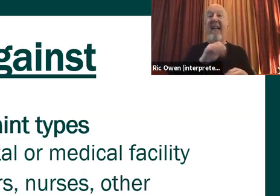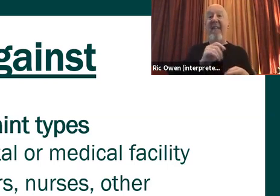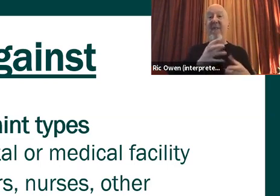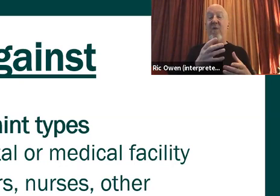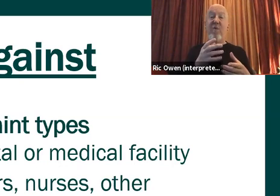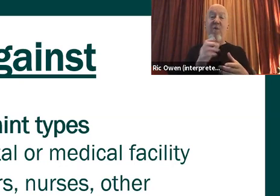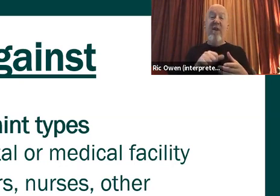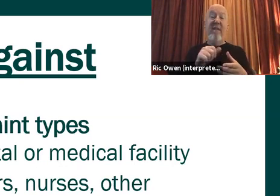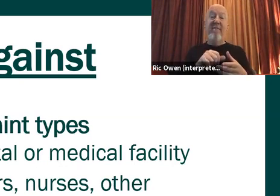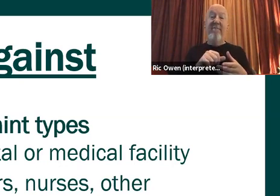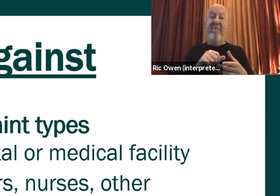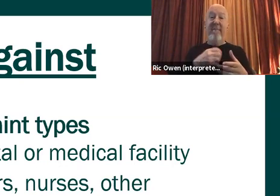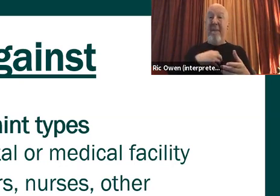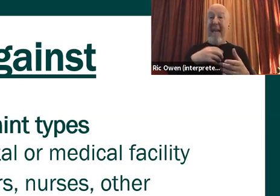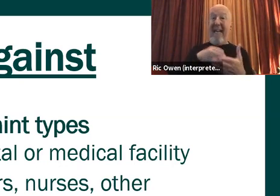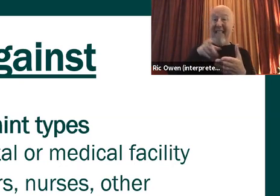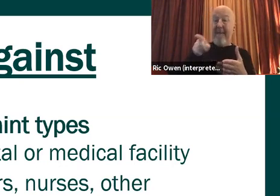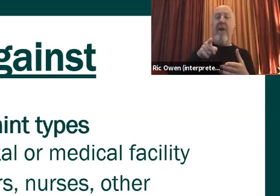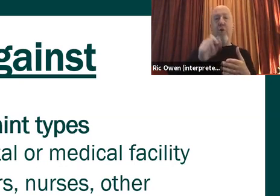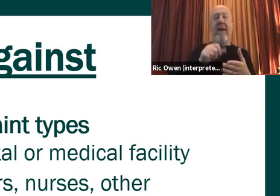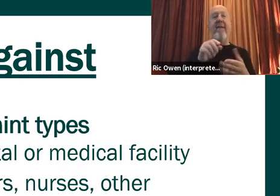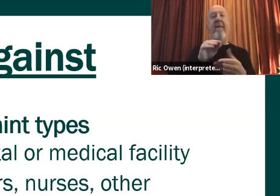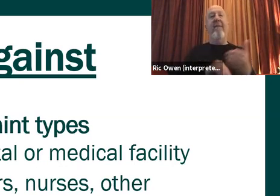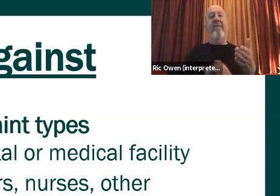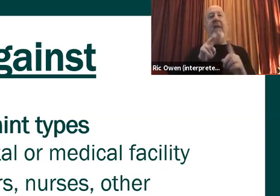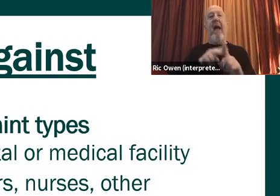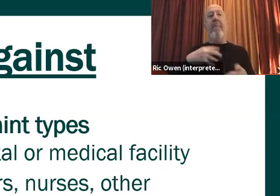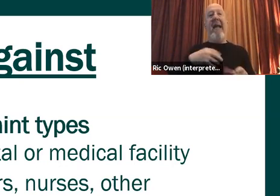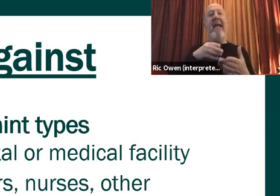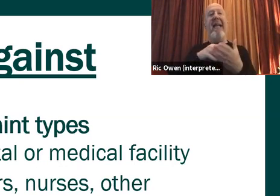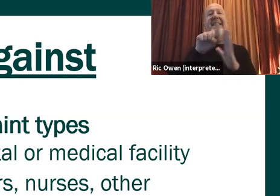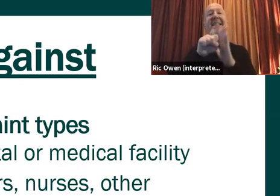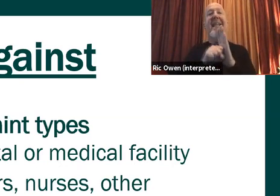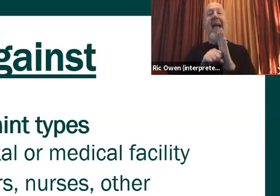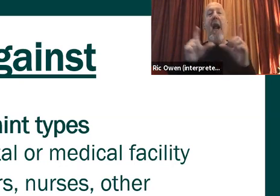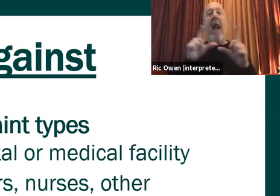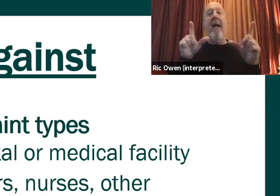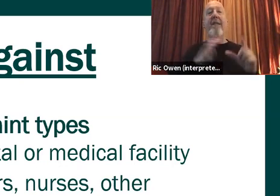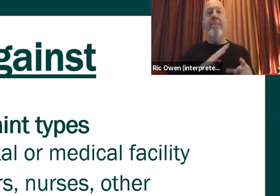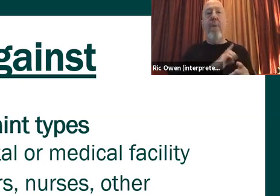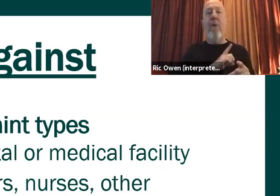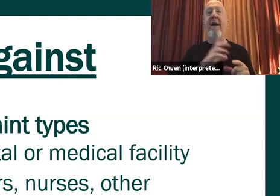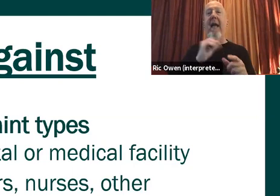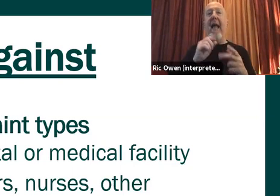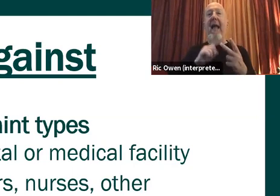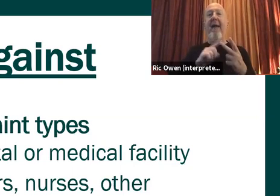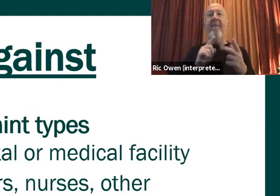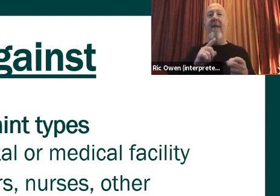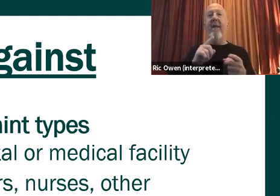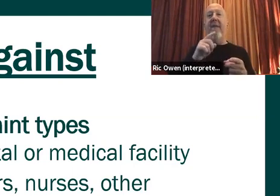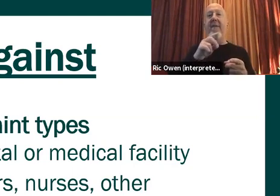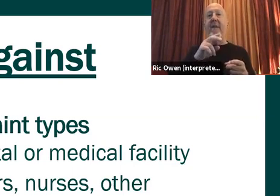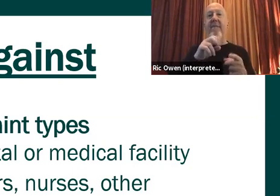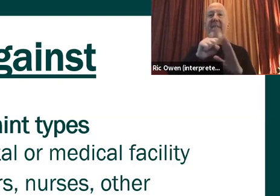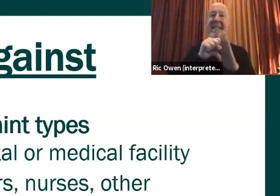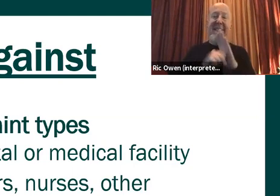file a complaint with the state's licensing board. The federal government, there is the U.S. Health and Human Services Department Office